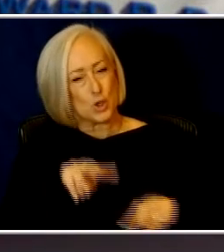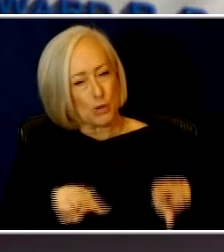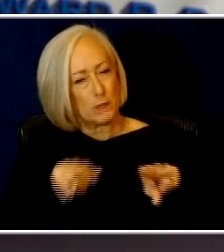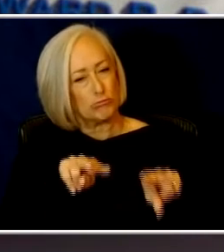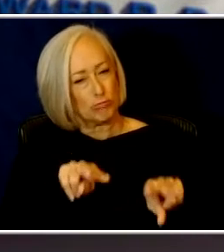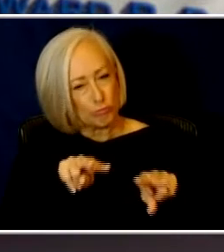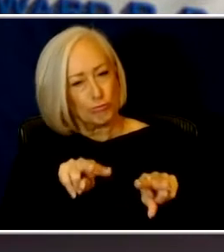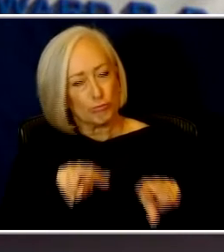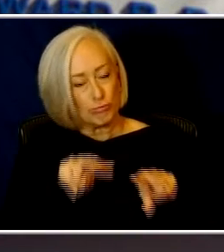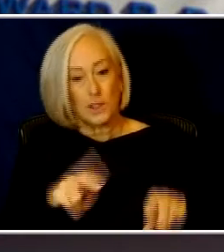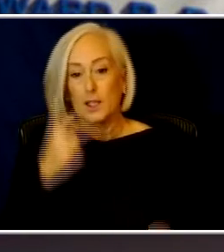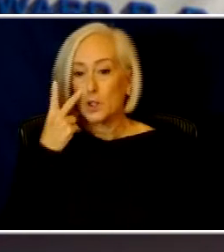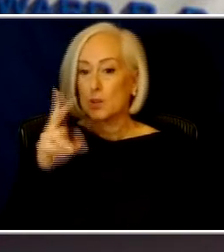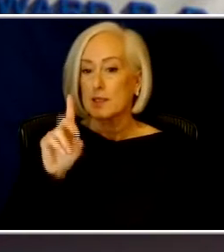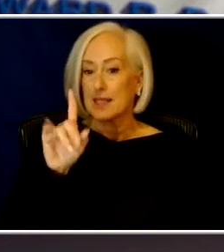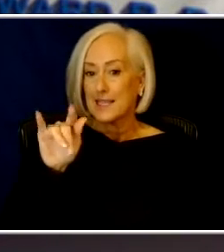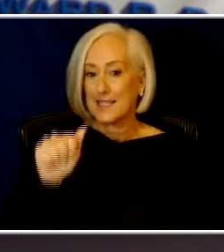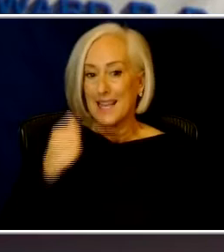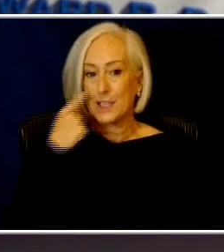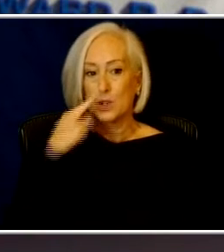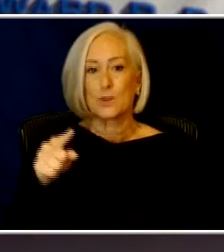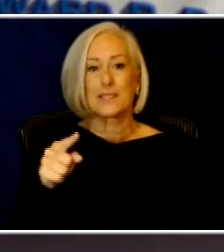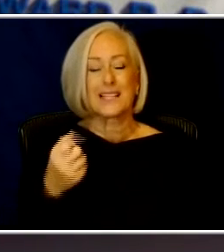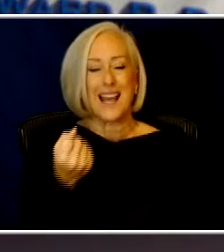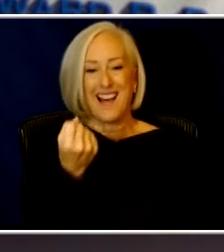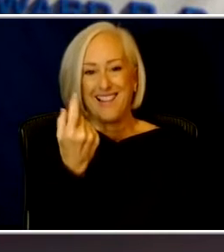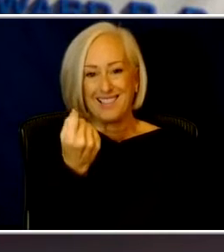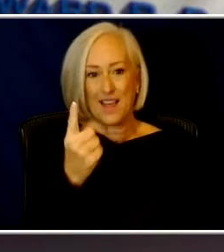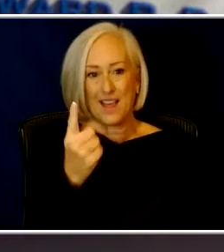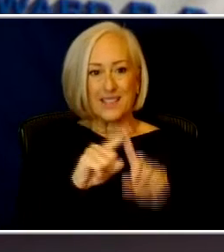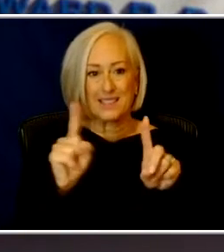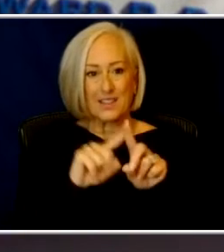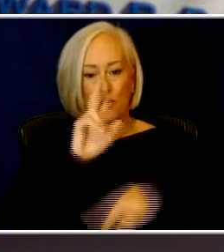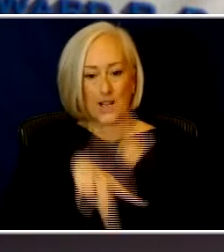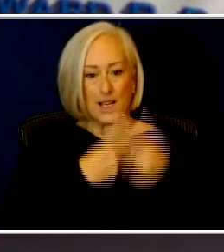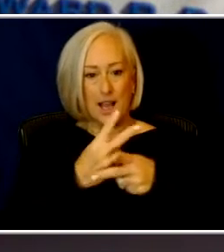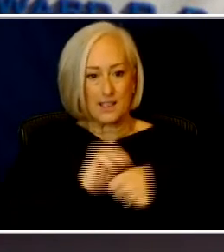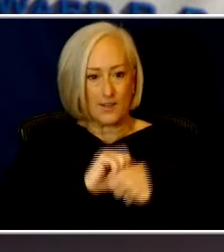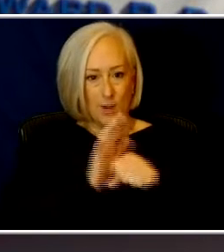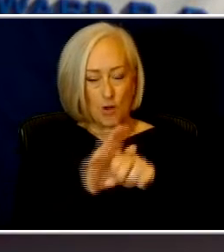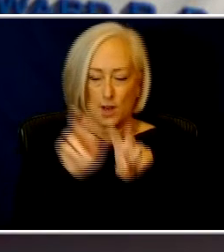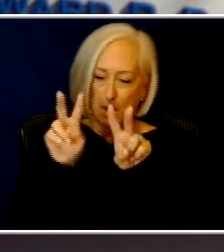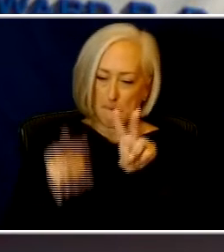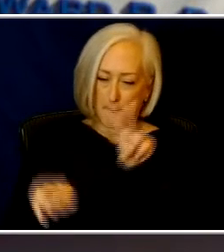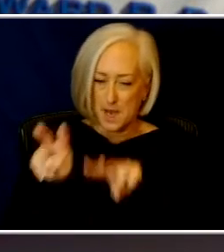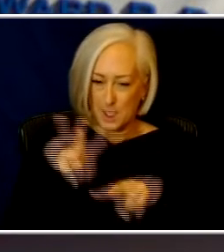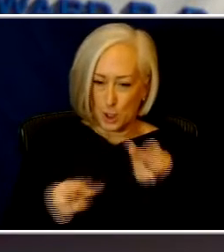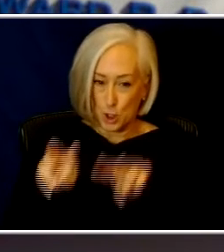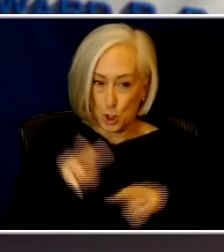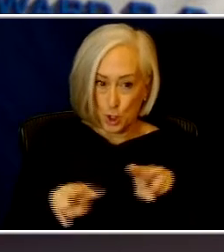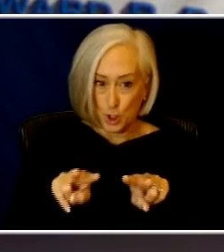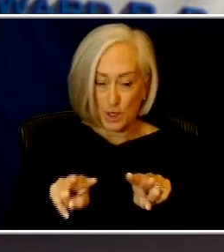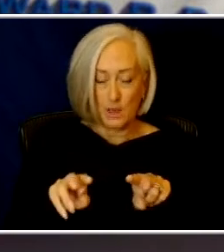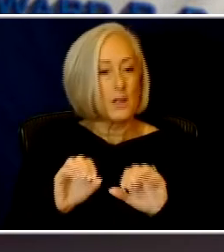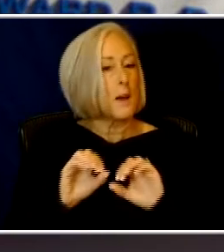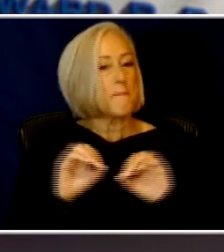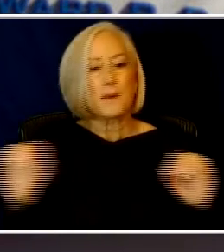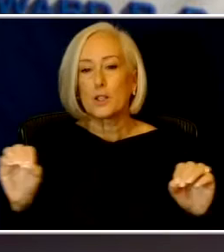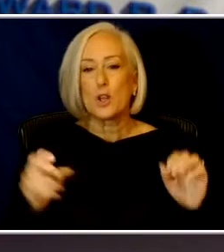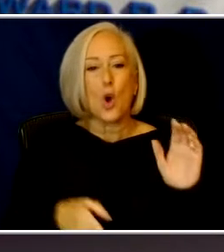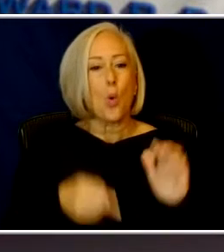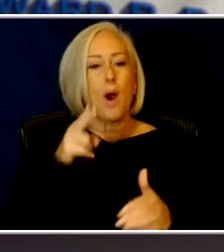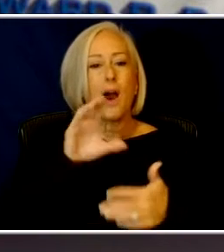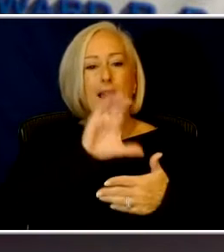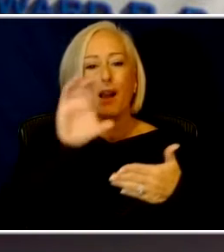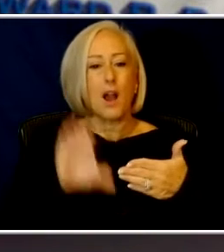about 11 different COVID variants being monitored. None of them yet are classified as a high consequence. But